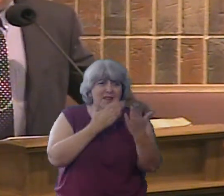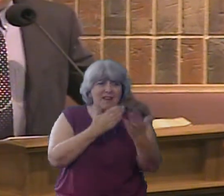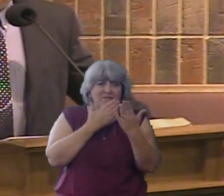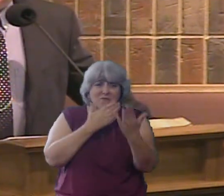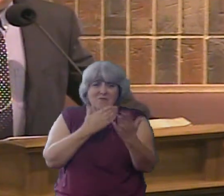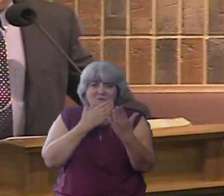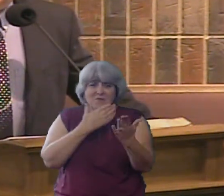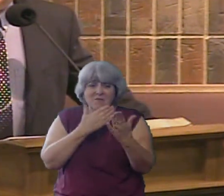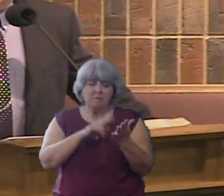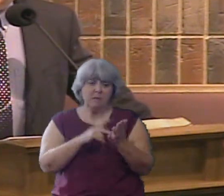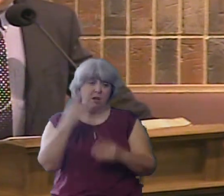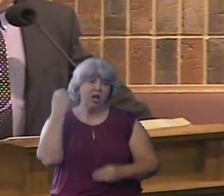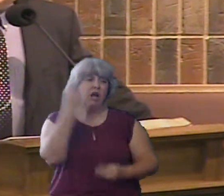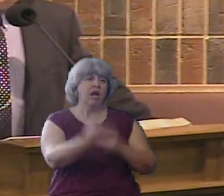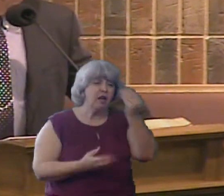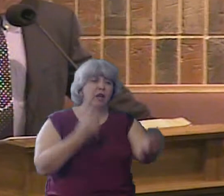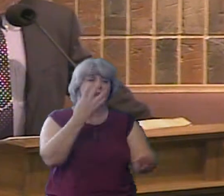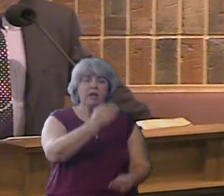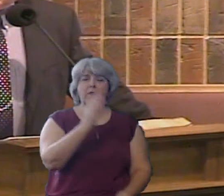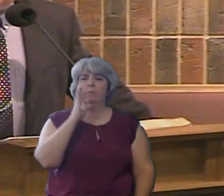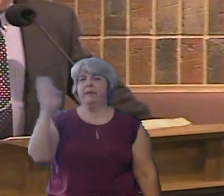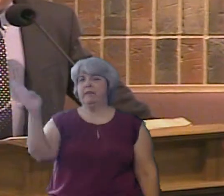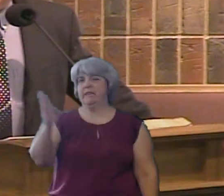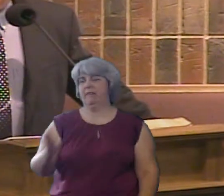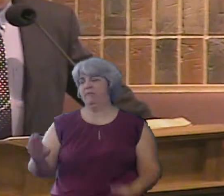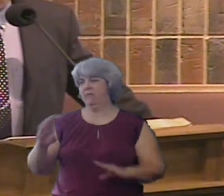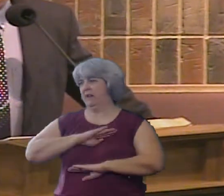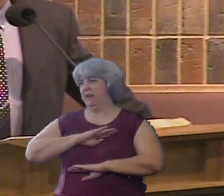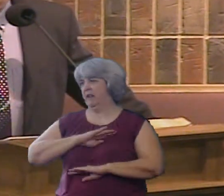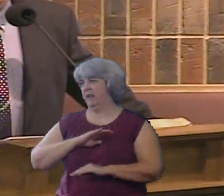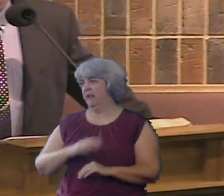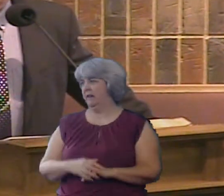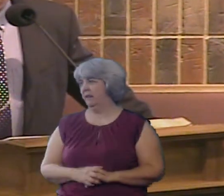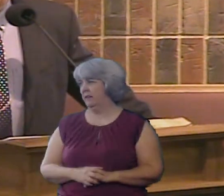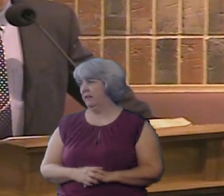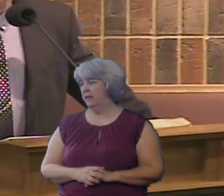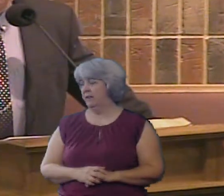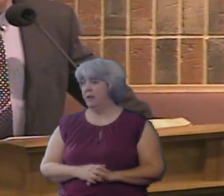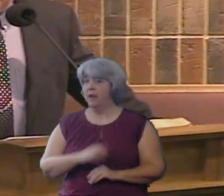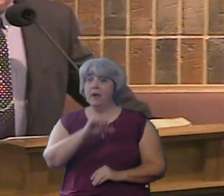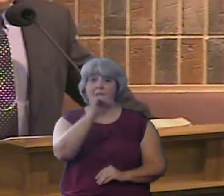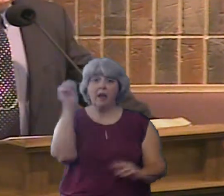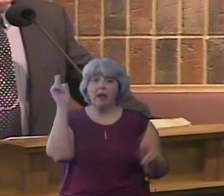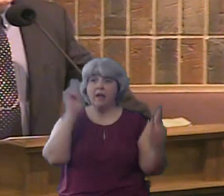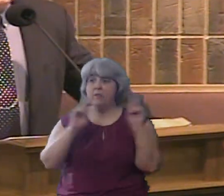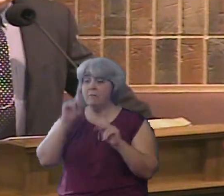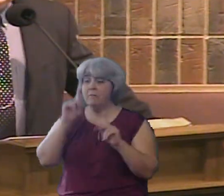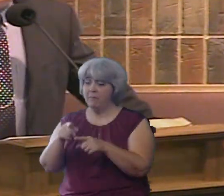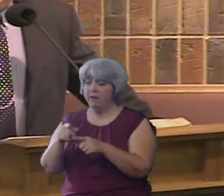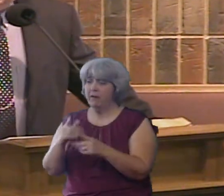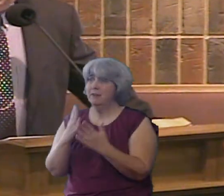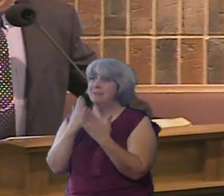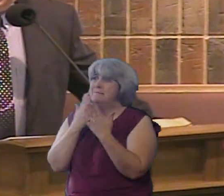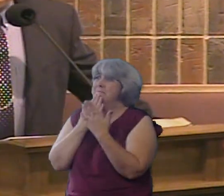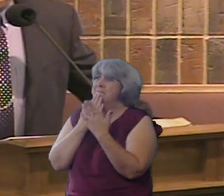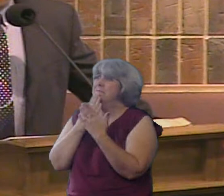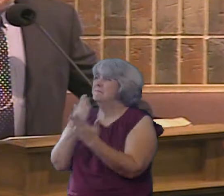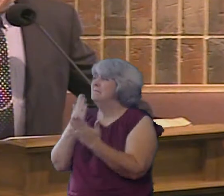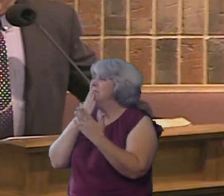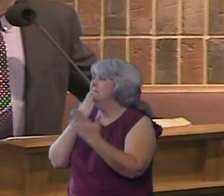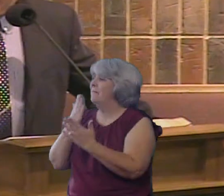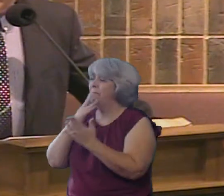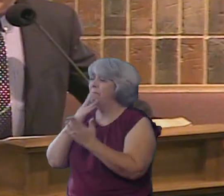enough. And in contrast to that, those who are truly thankful, even the